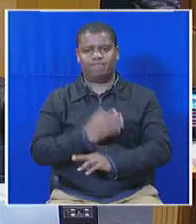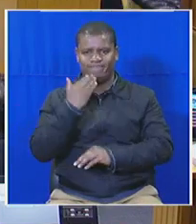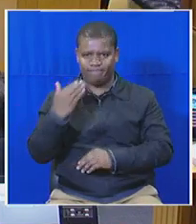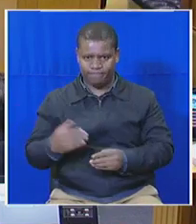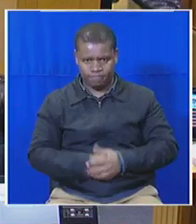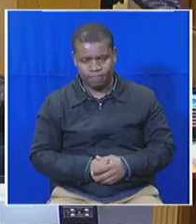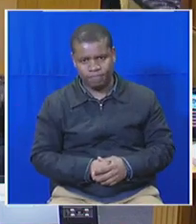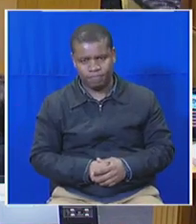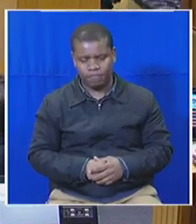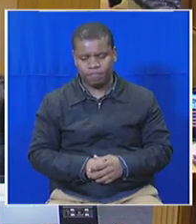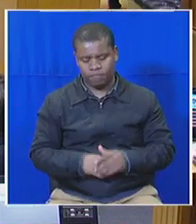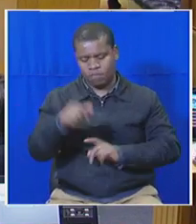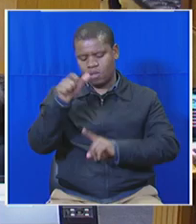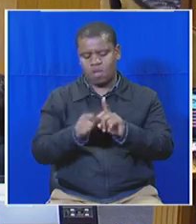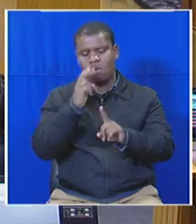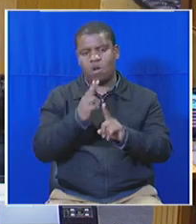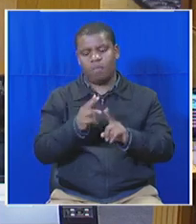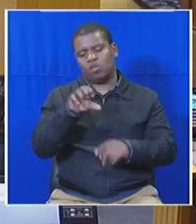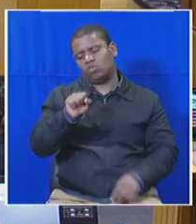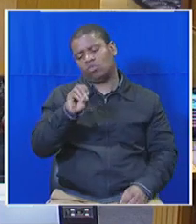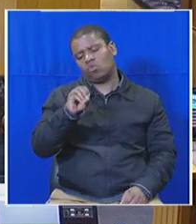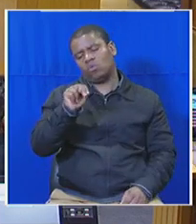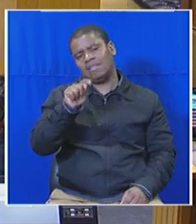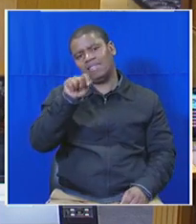The Honorable Sonti.